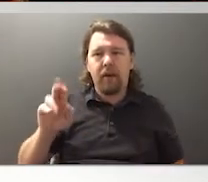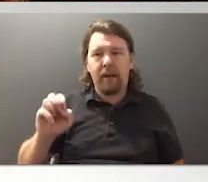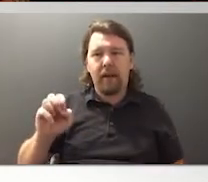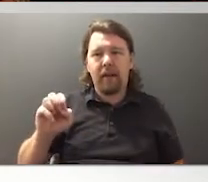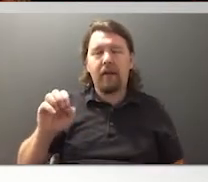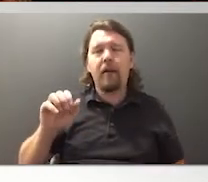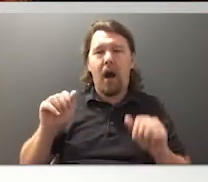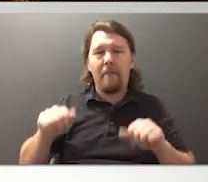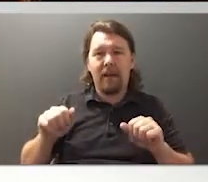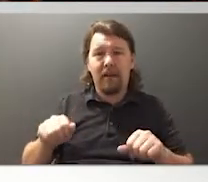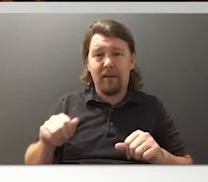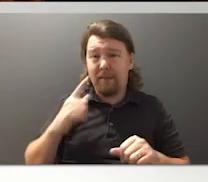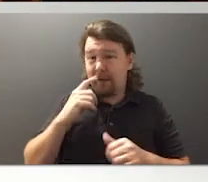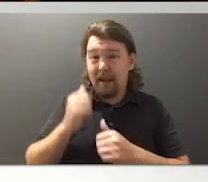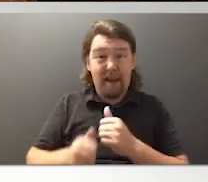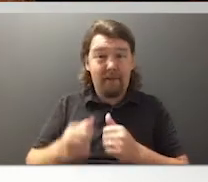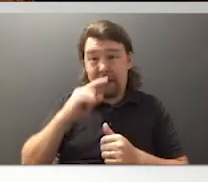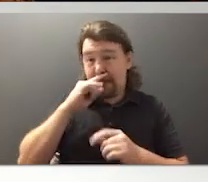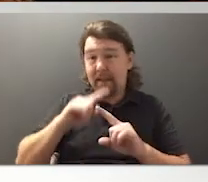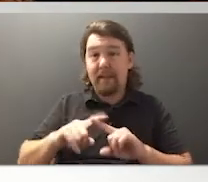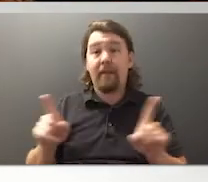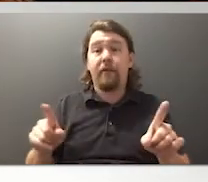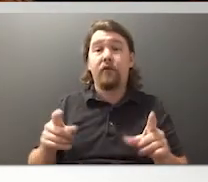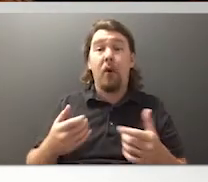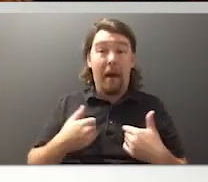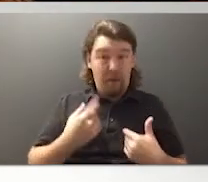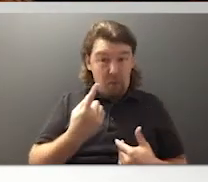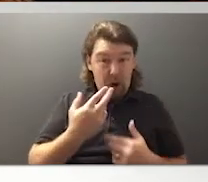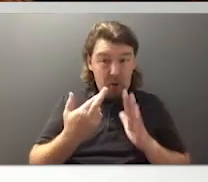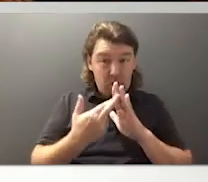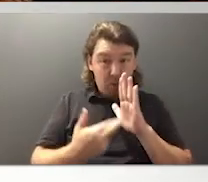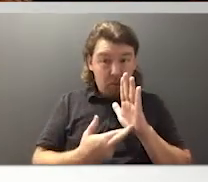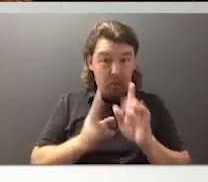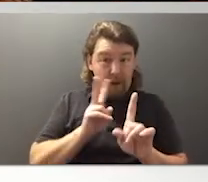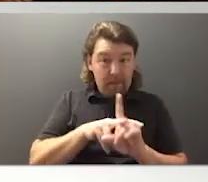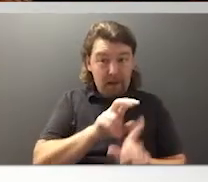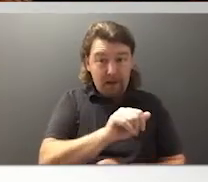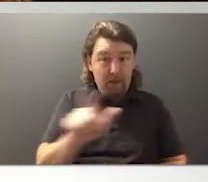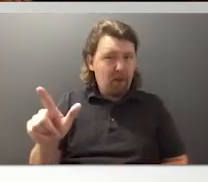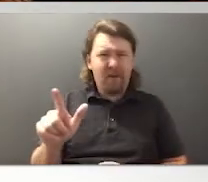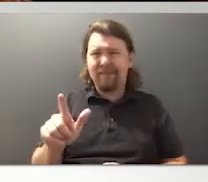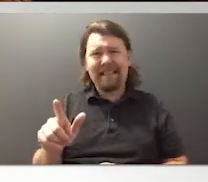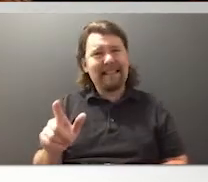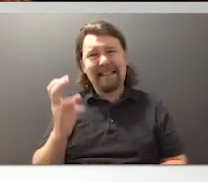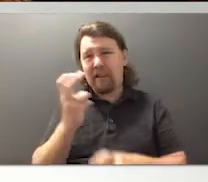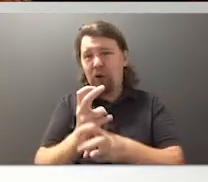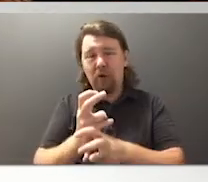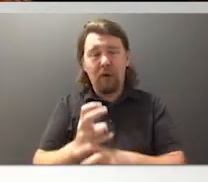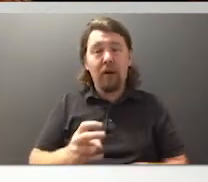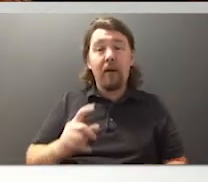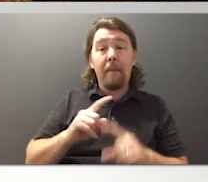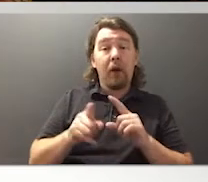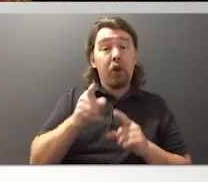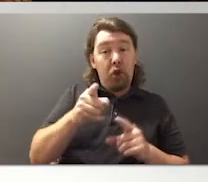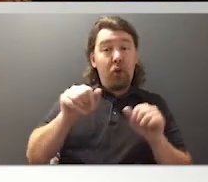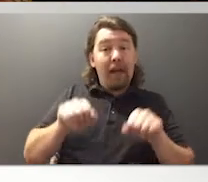it's very hard to have one rule that follows and applies to everybody. But you may use it for private